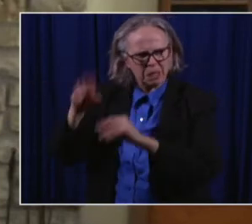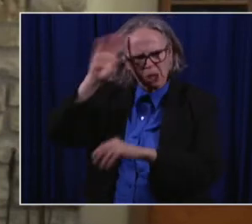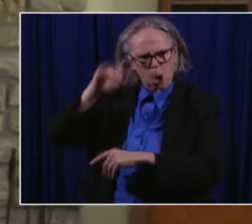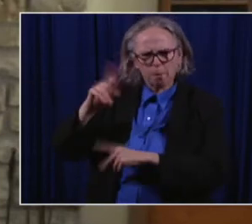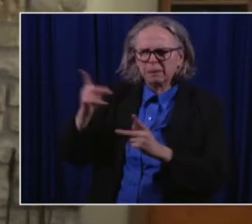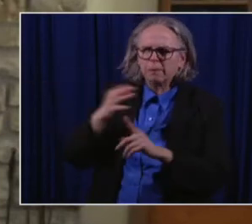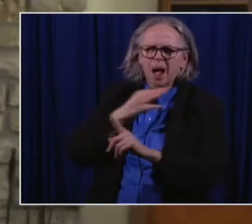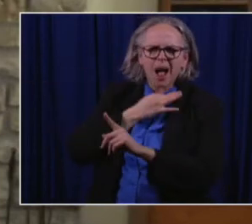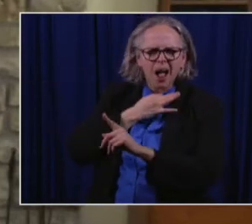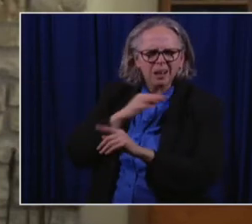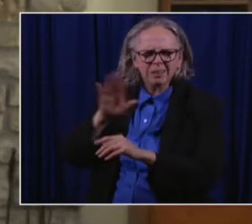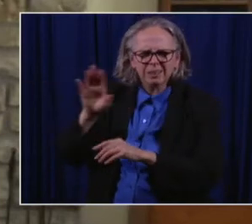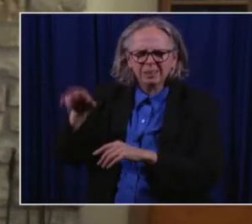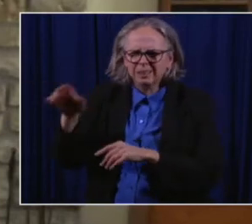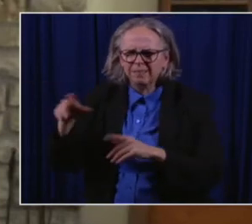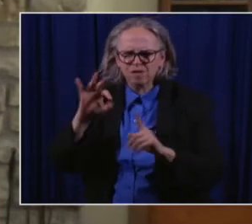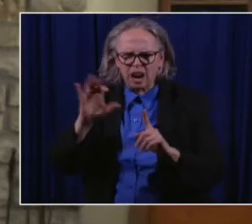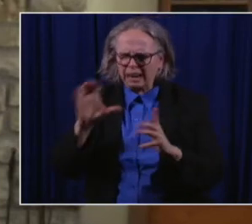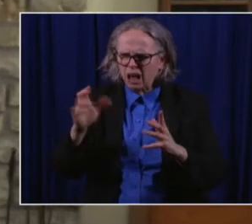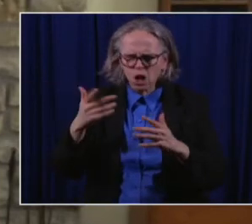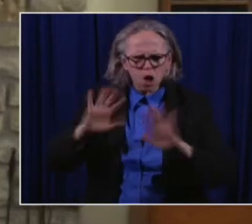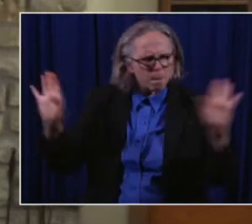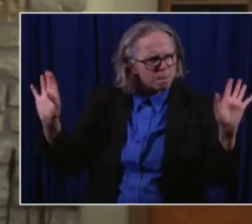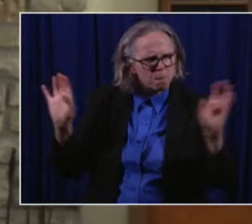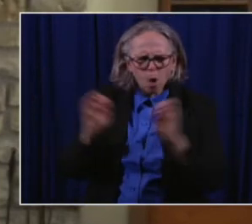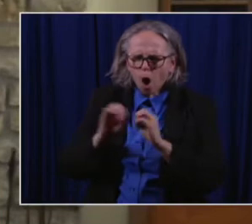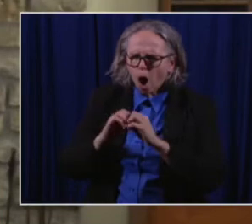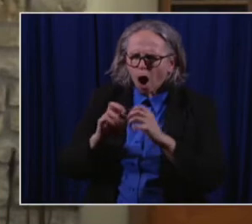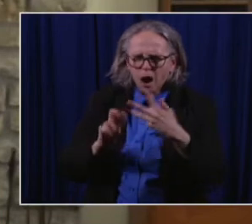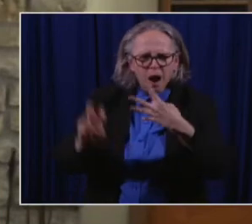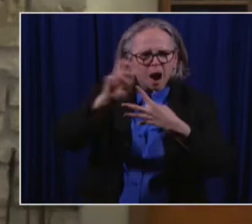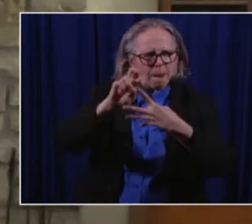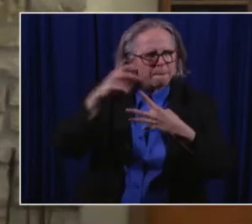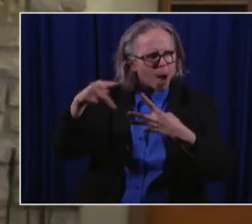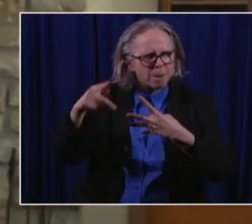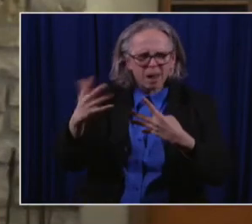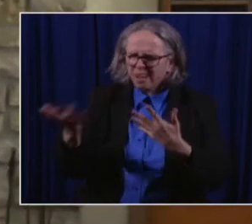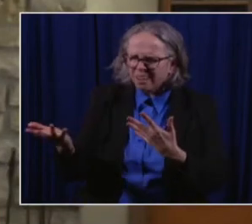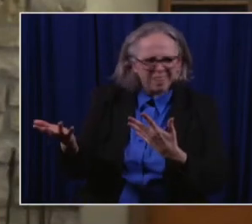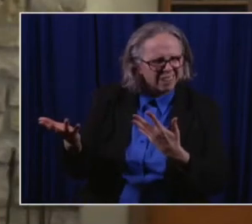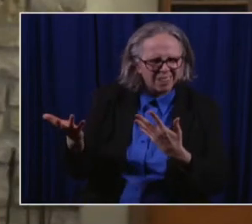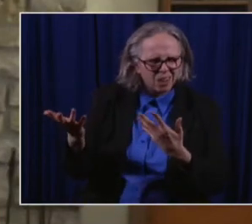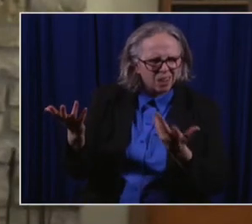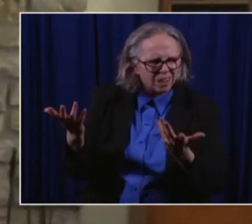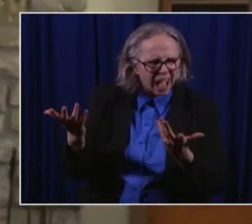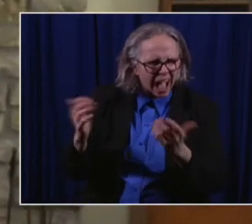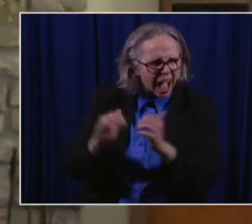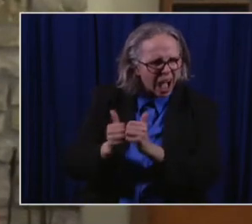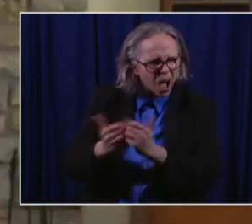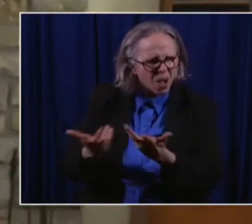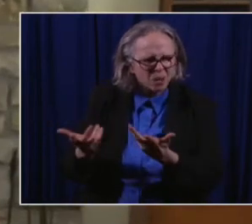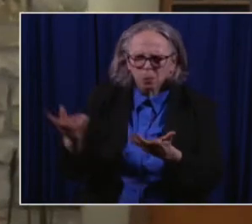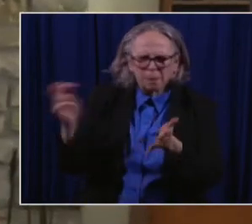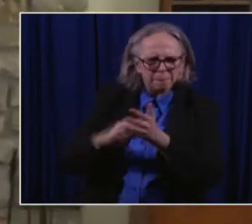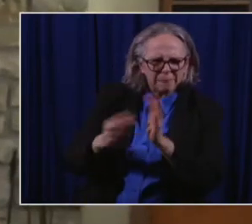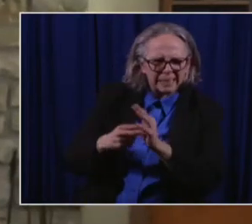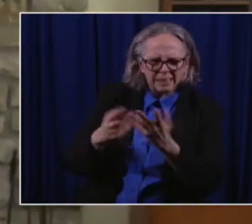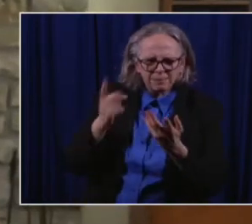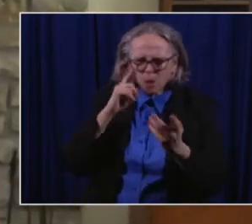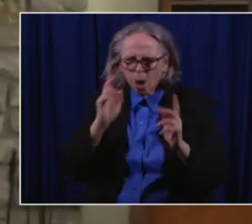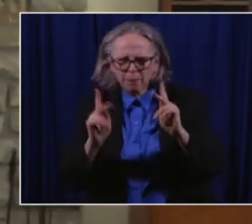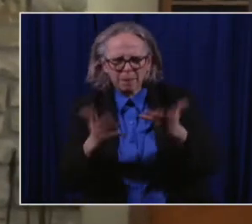it is gone. And the good news is it's gone from purple to red. And maybe you can just tell us what that means and maybe what it doesn't